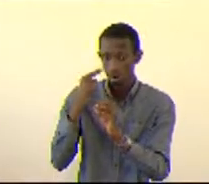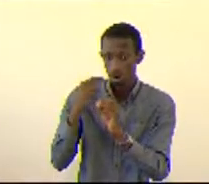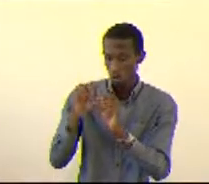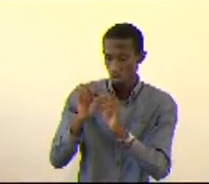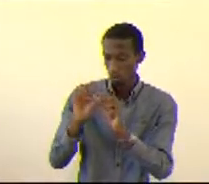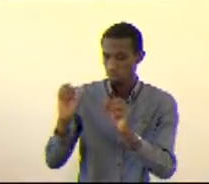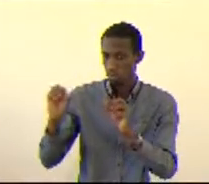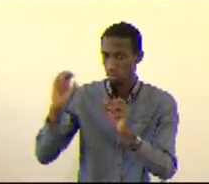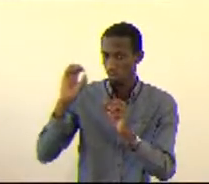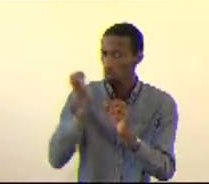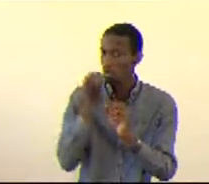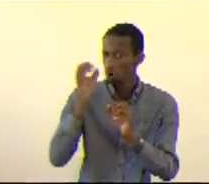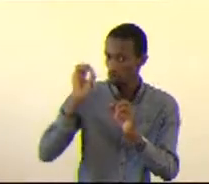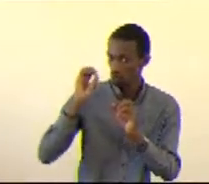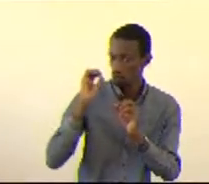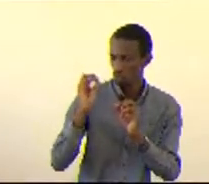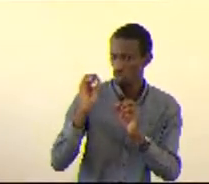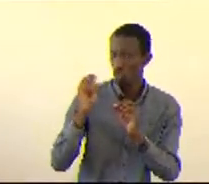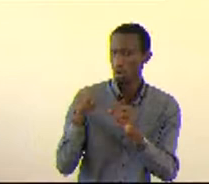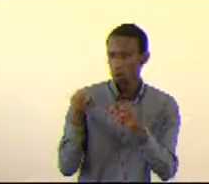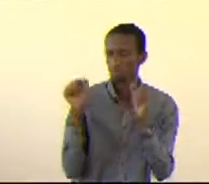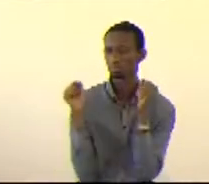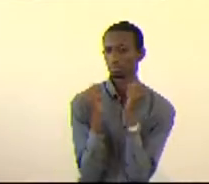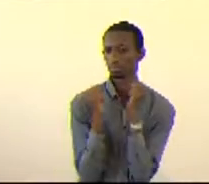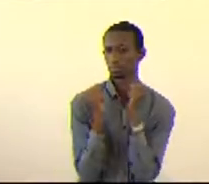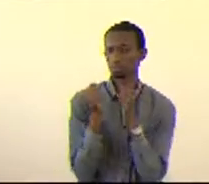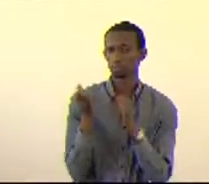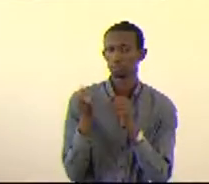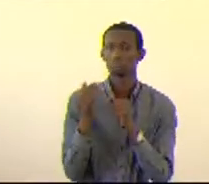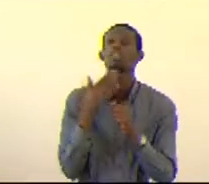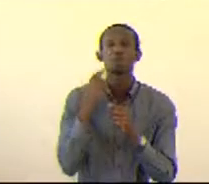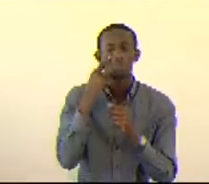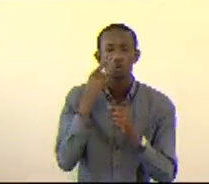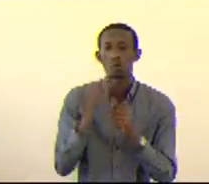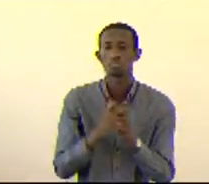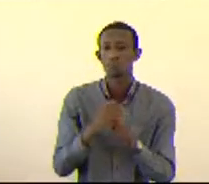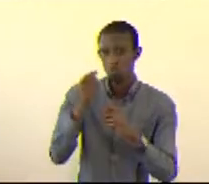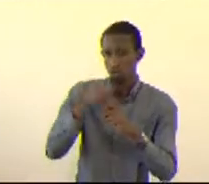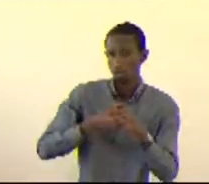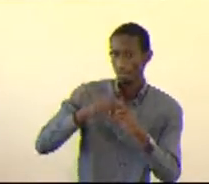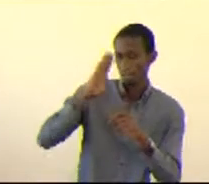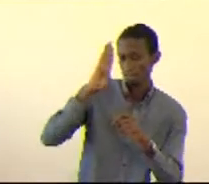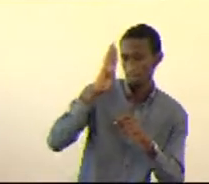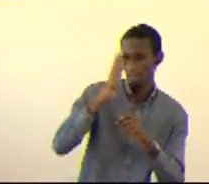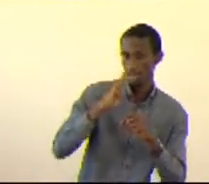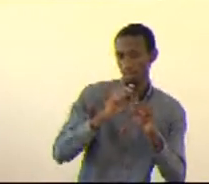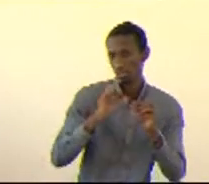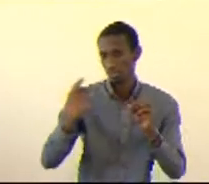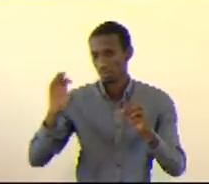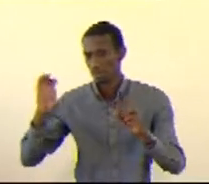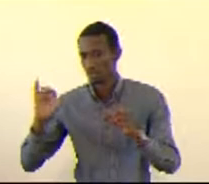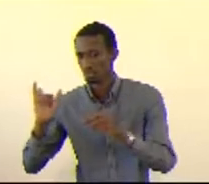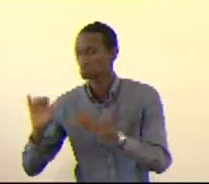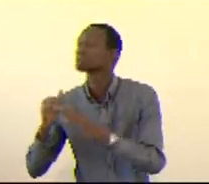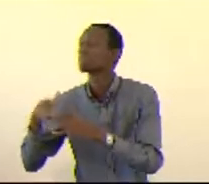Celsius. Again, I want you to look at the length from B to C. We shall talk about that as well. Then, from C